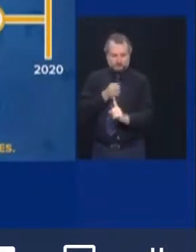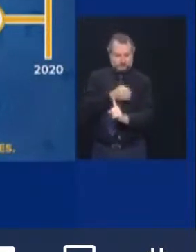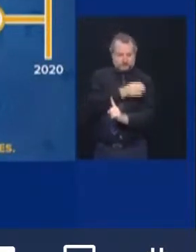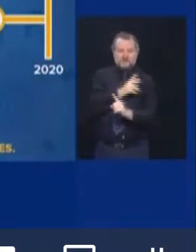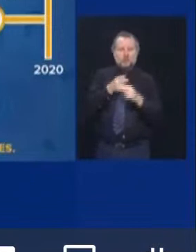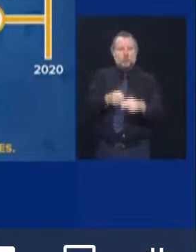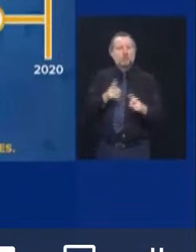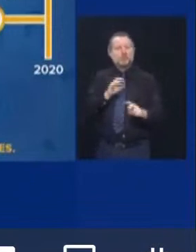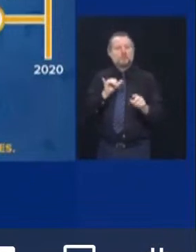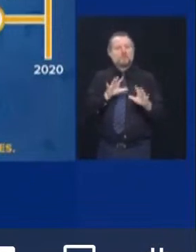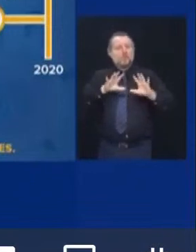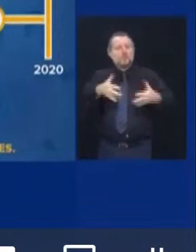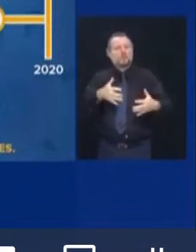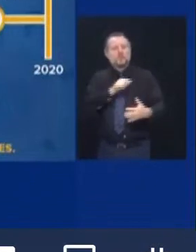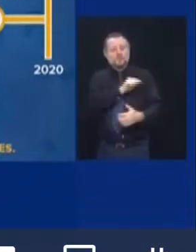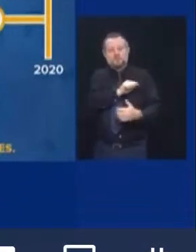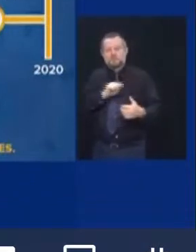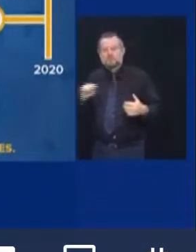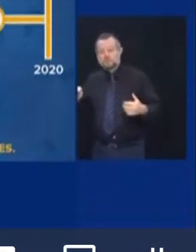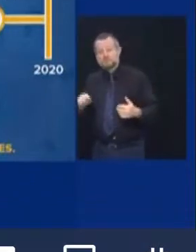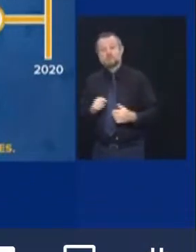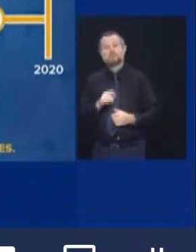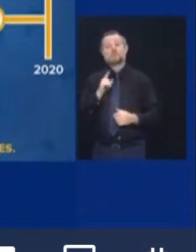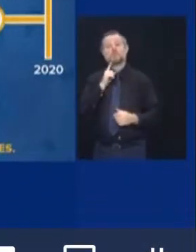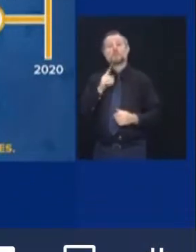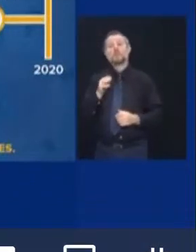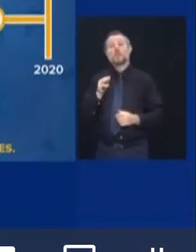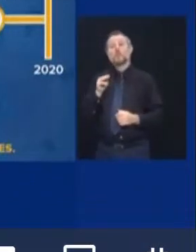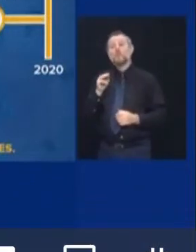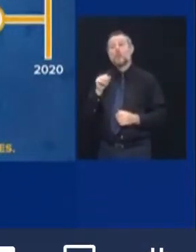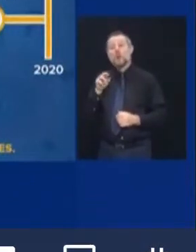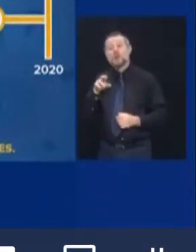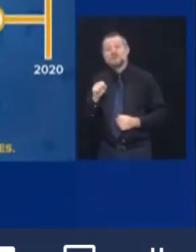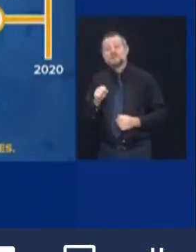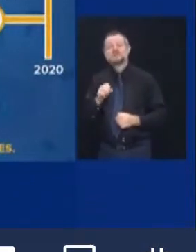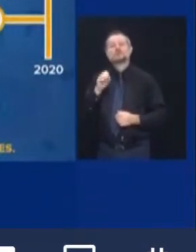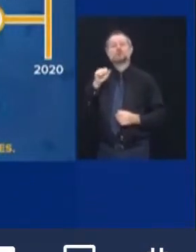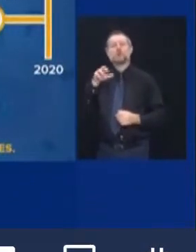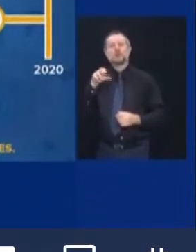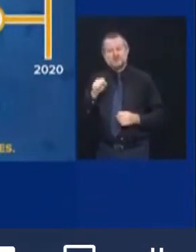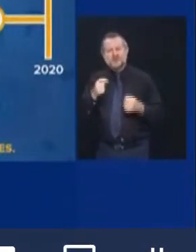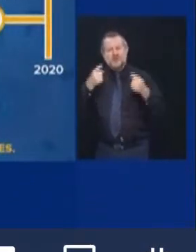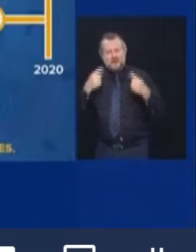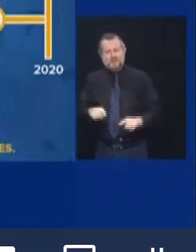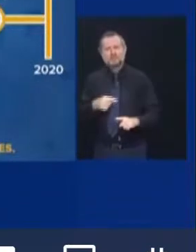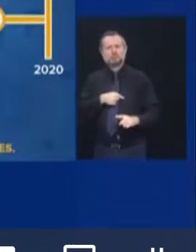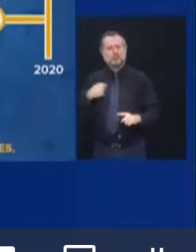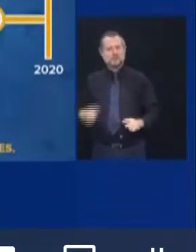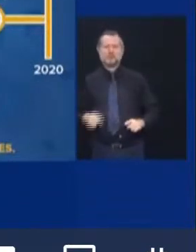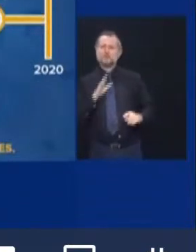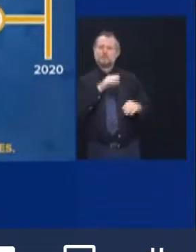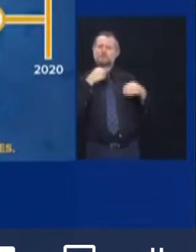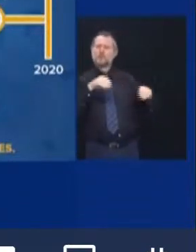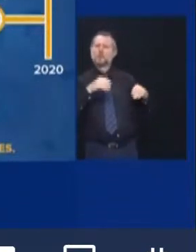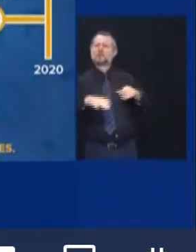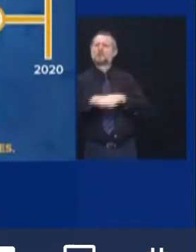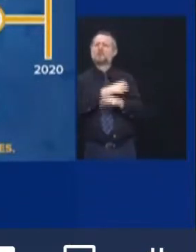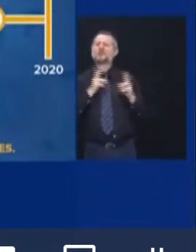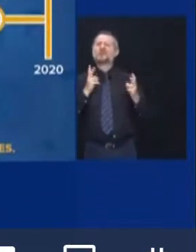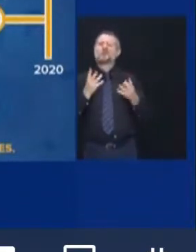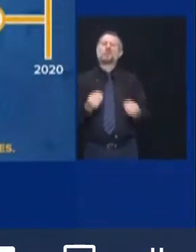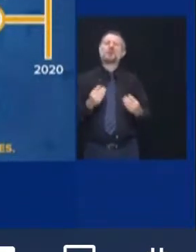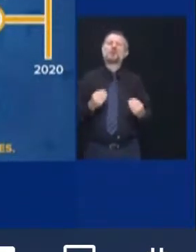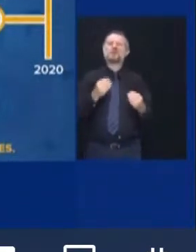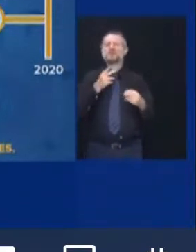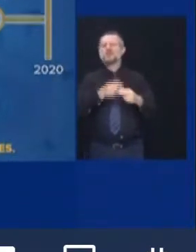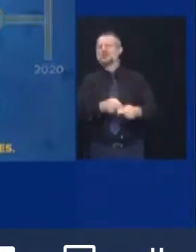poultry market in China, like MERS and like SARS. So we don't have the